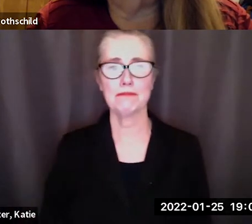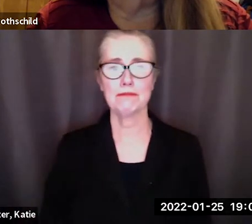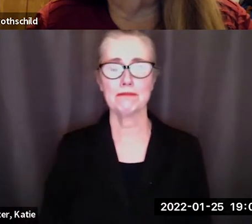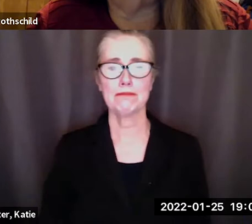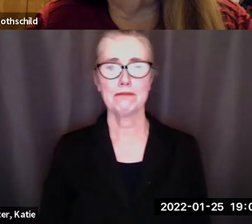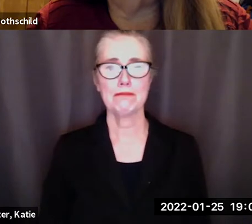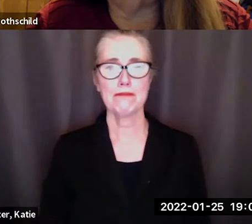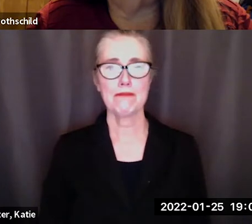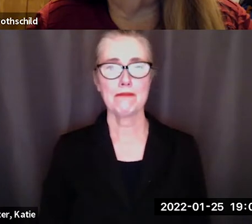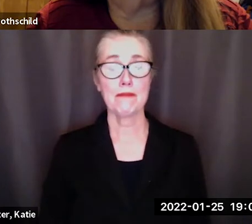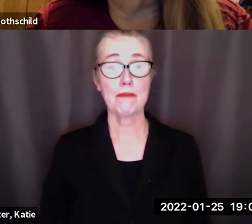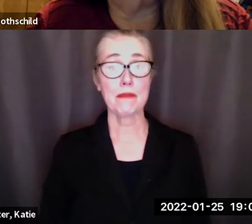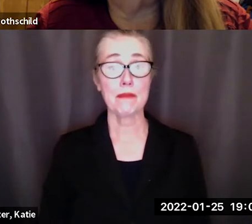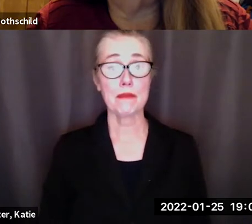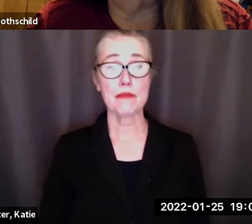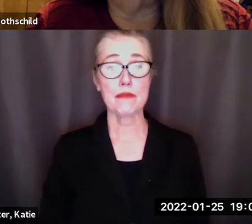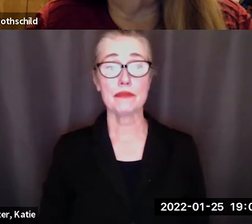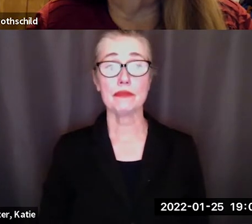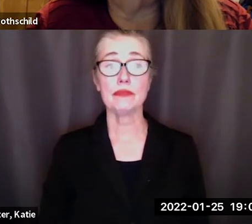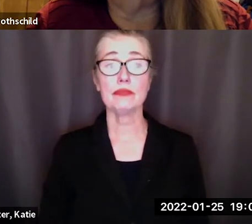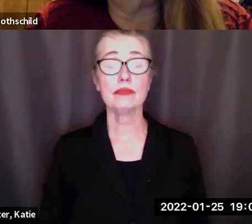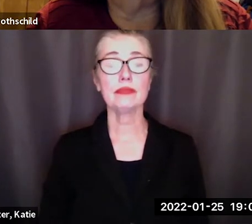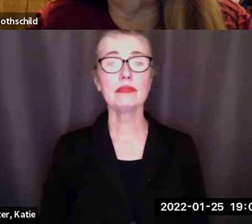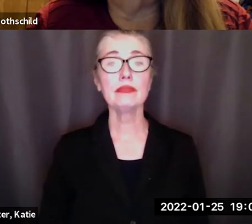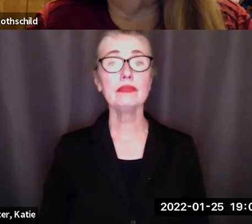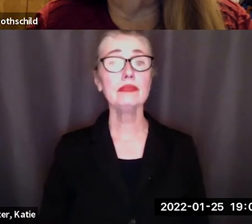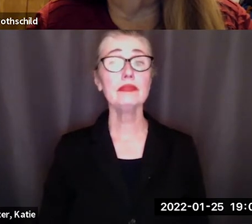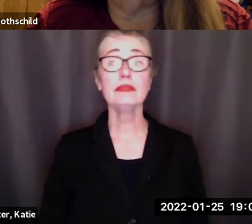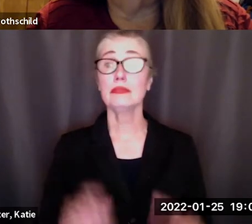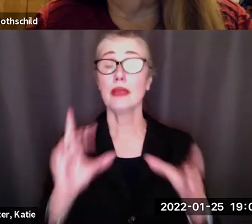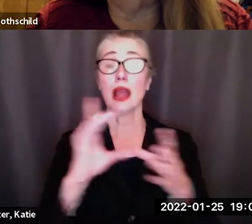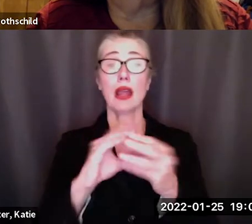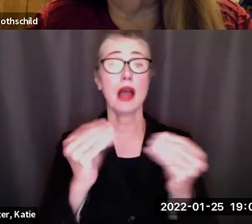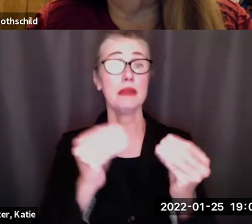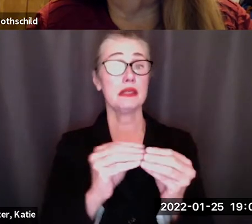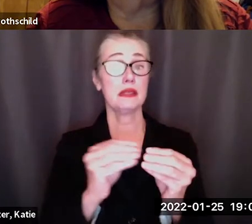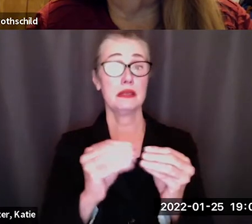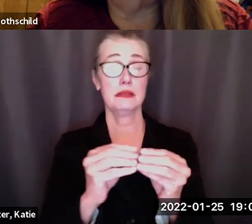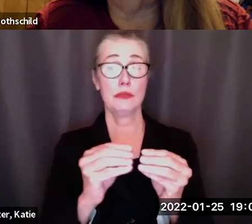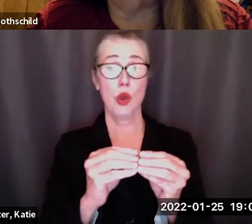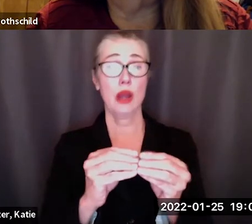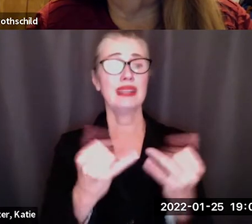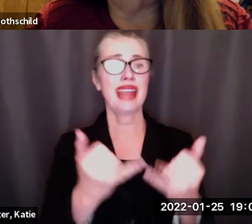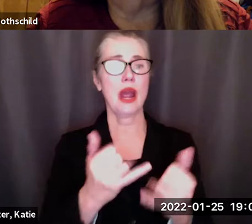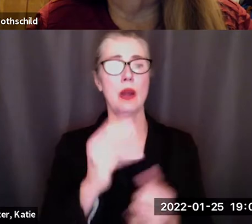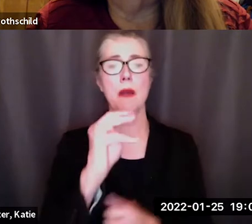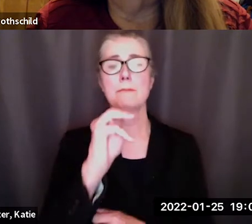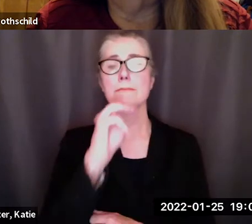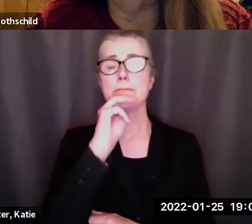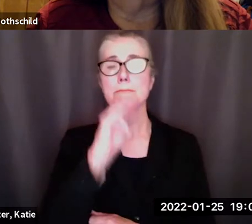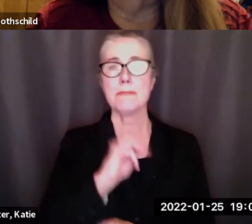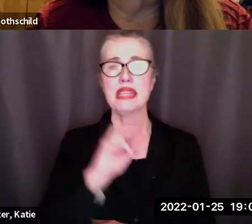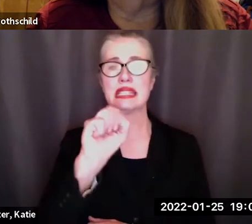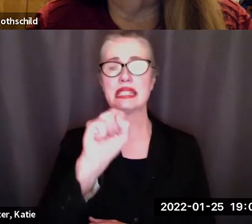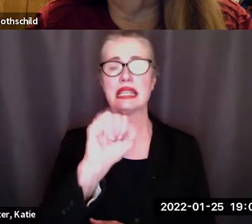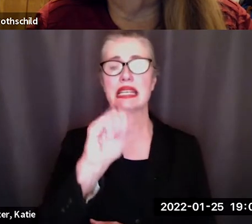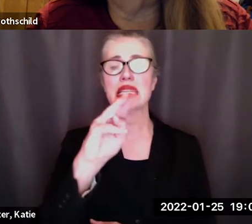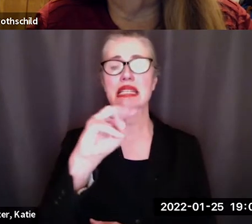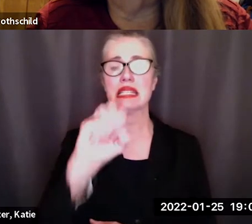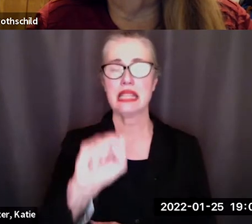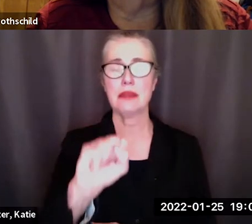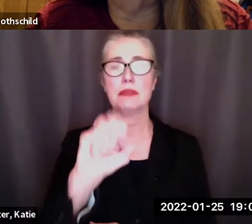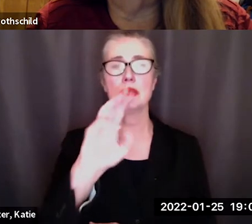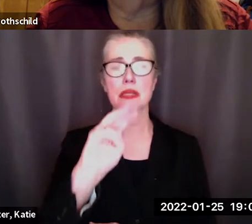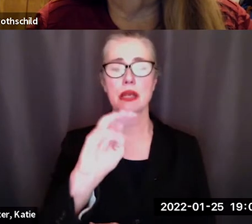okay um if there are no other comments i'm sorry miss sims milton yeah i just i don't need to repeat everything uh all my